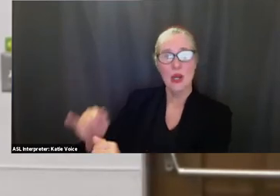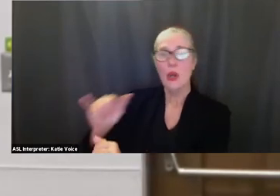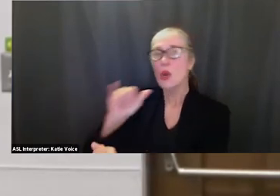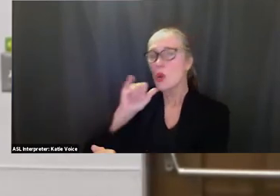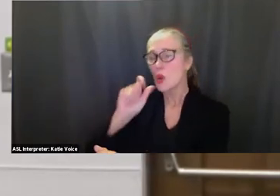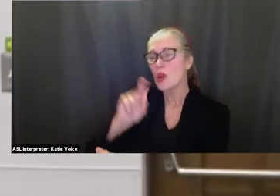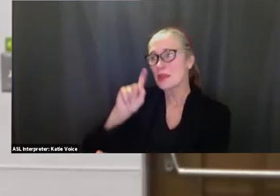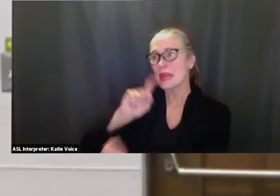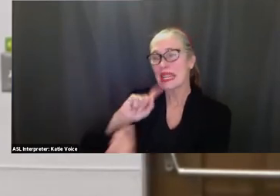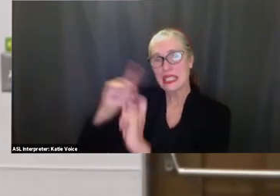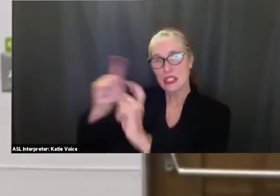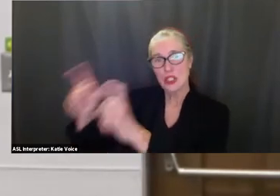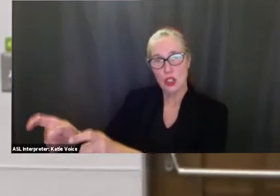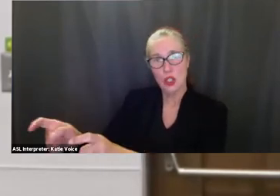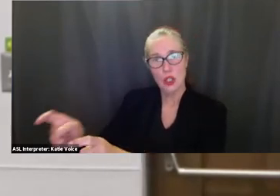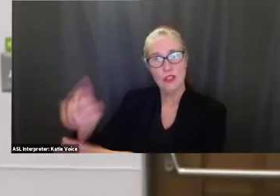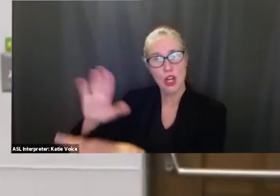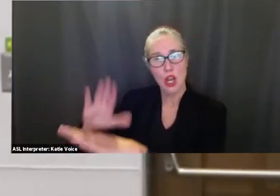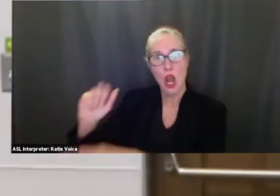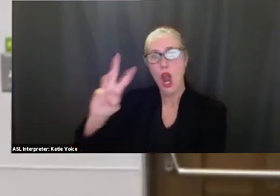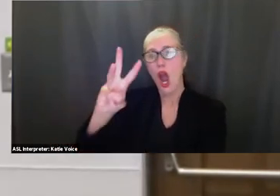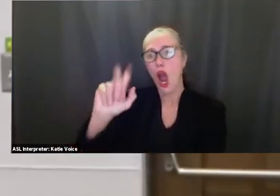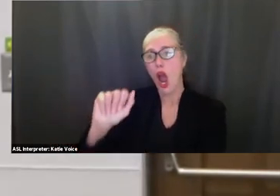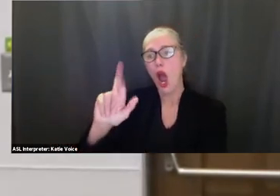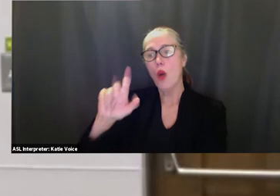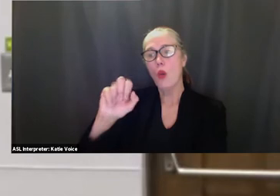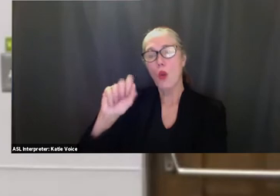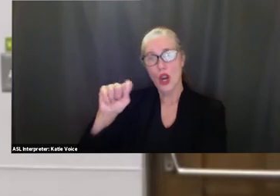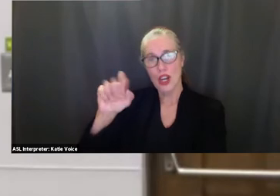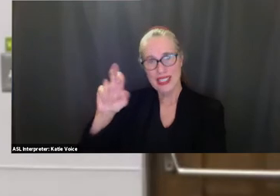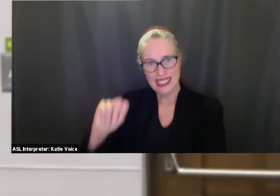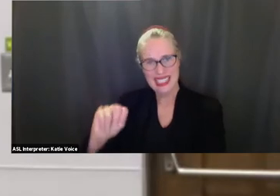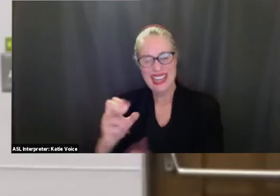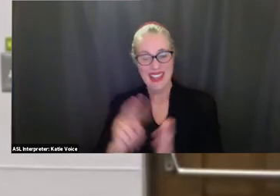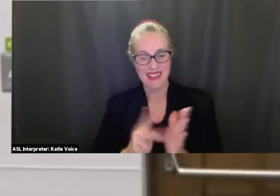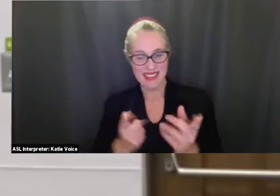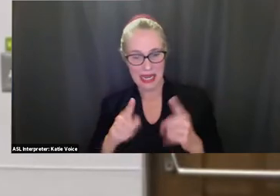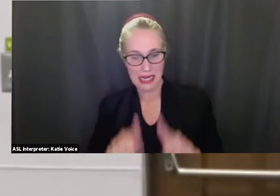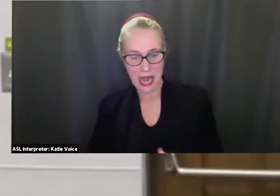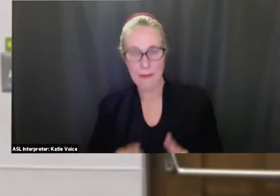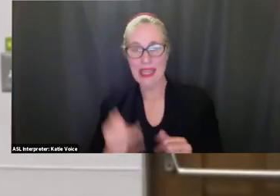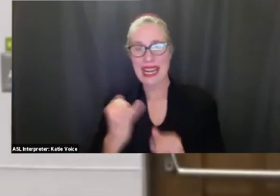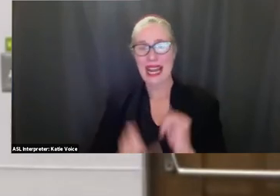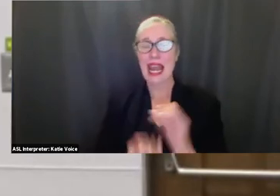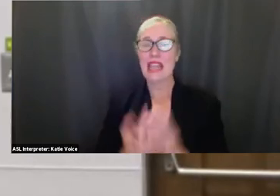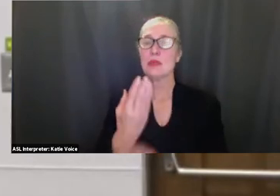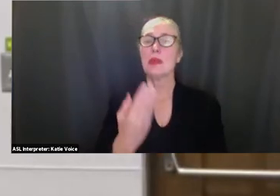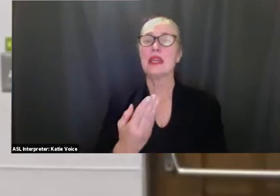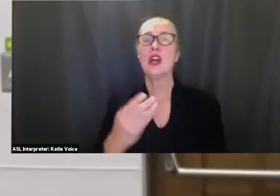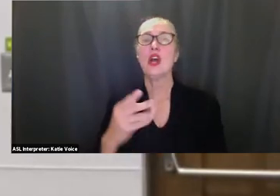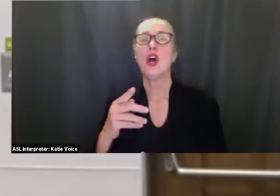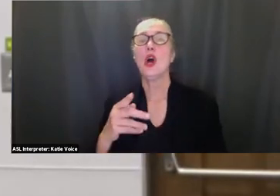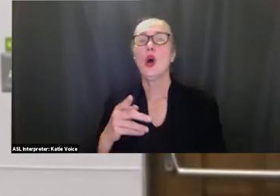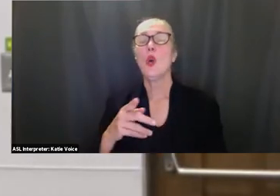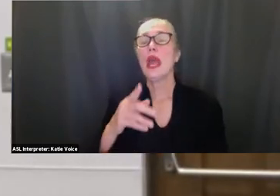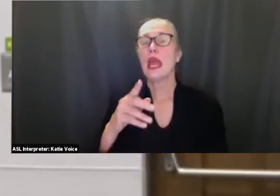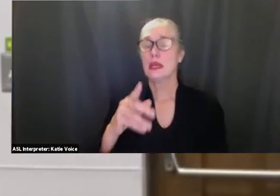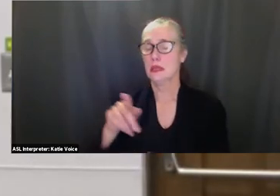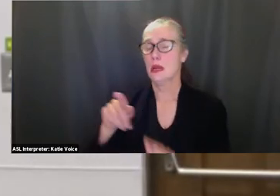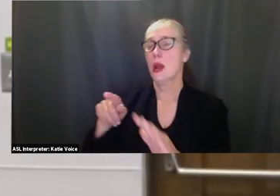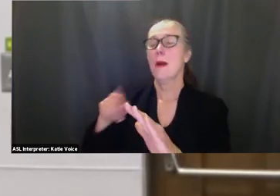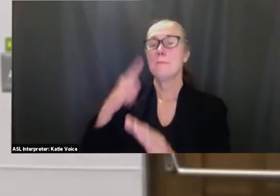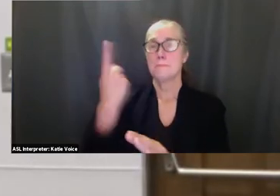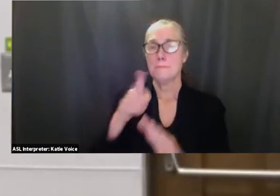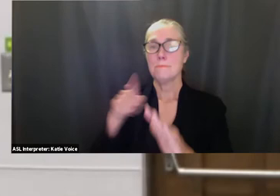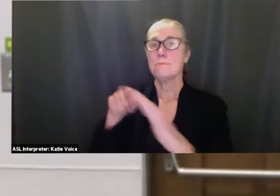warrant the second was last spring when murders occurred approximately half a mile from the school